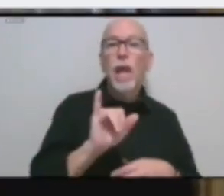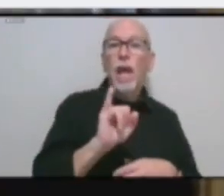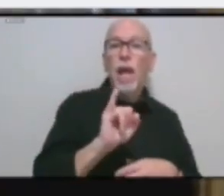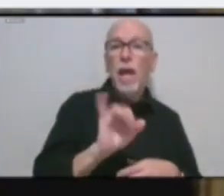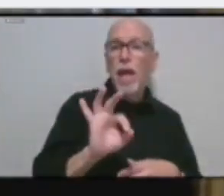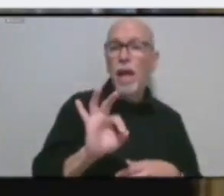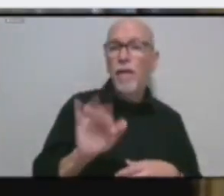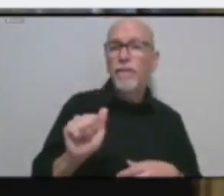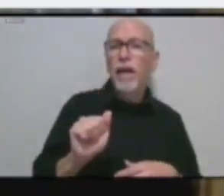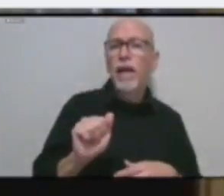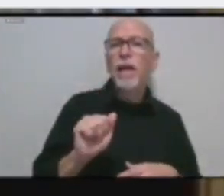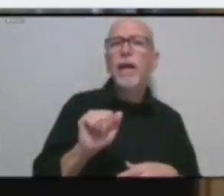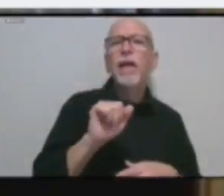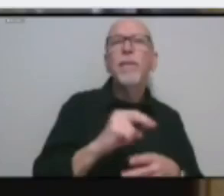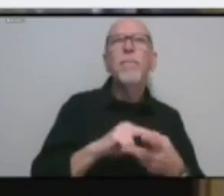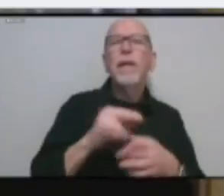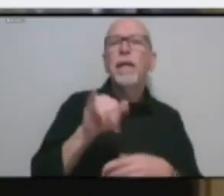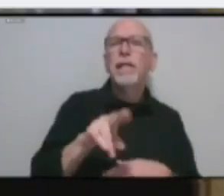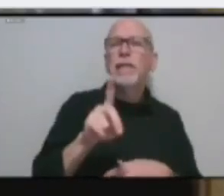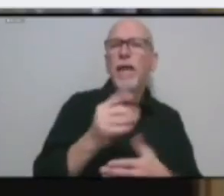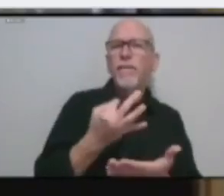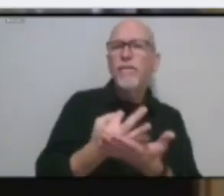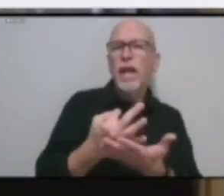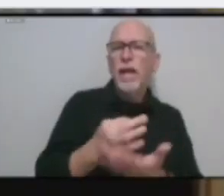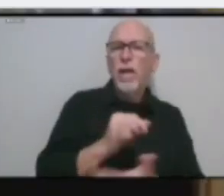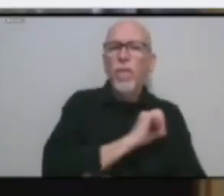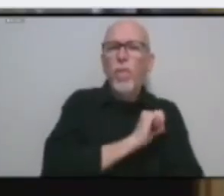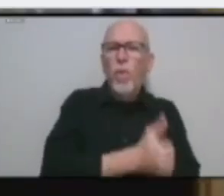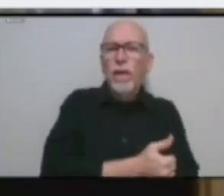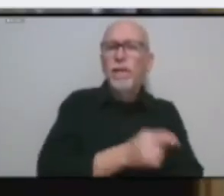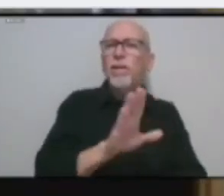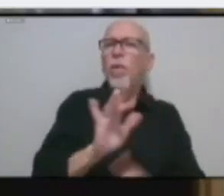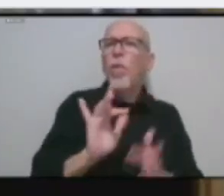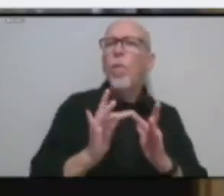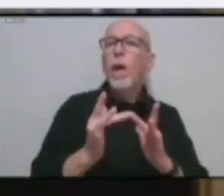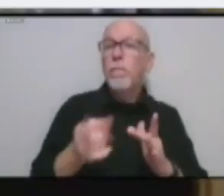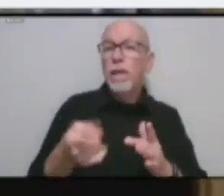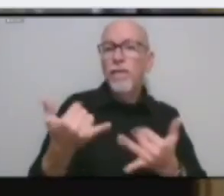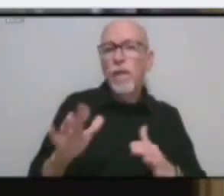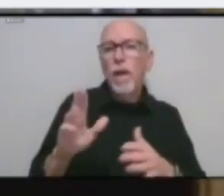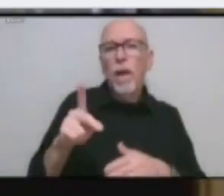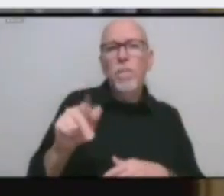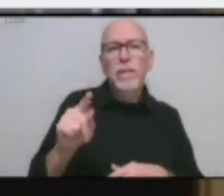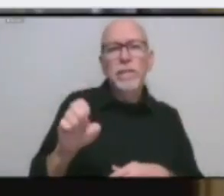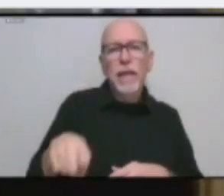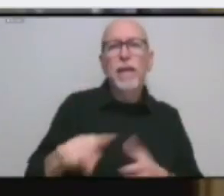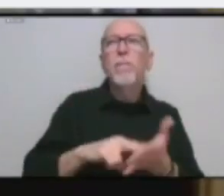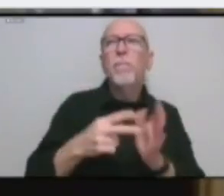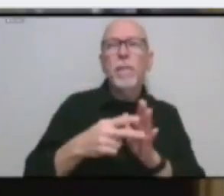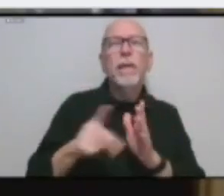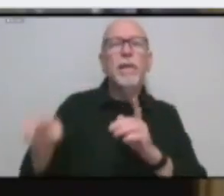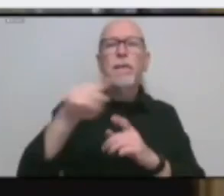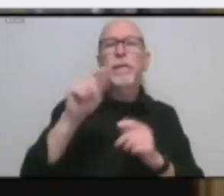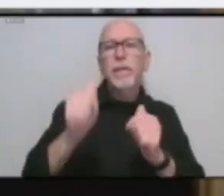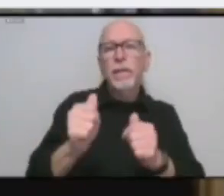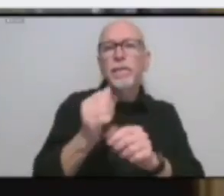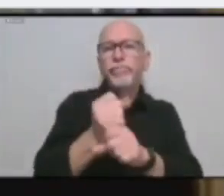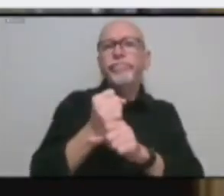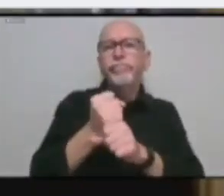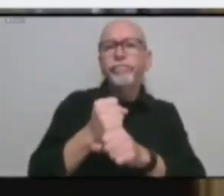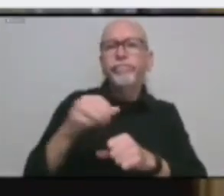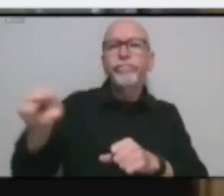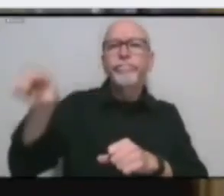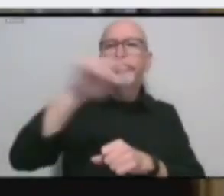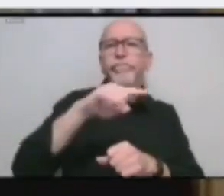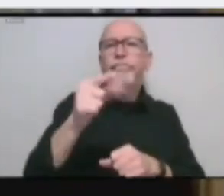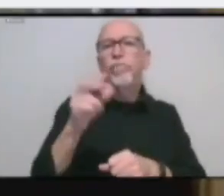Finance Authority website has been updated, so they're ready to receive all those grant